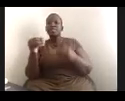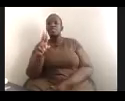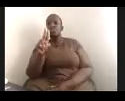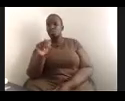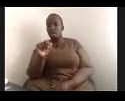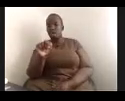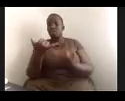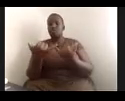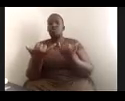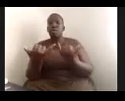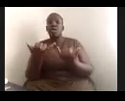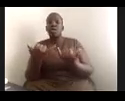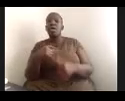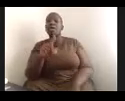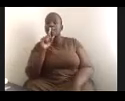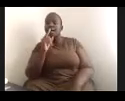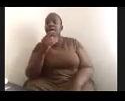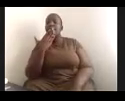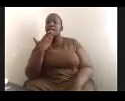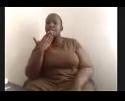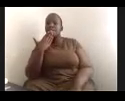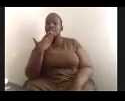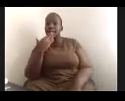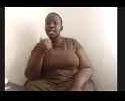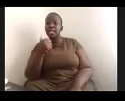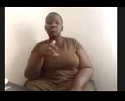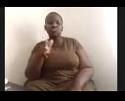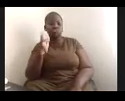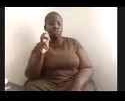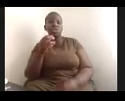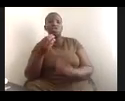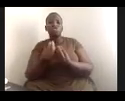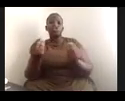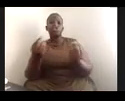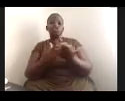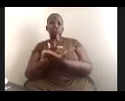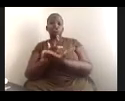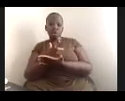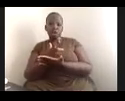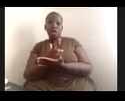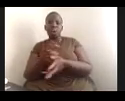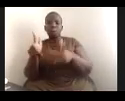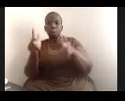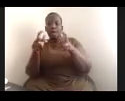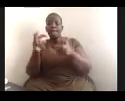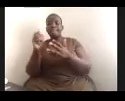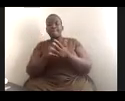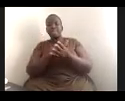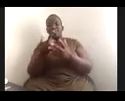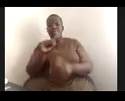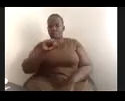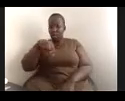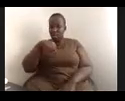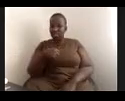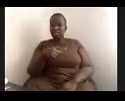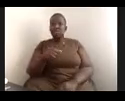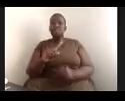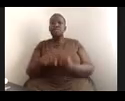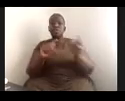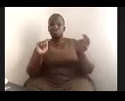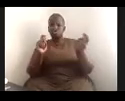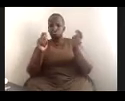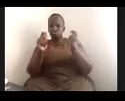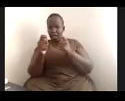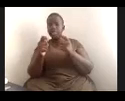United Nations today, but she's an expert in children's rights, and she's recorded a message for us